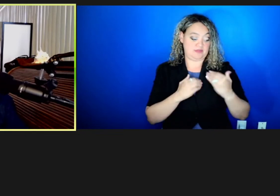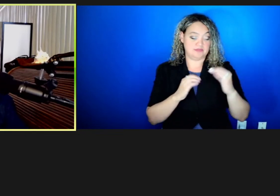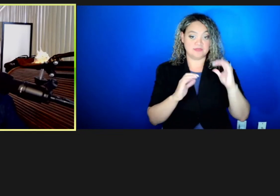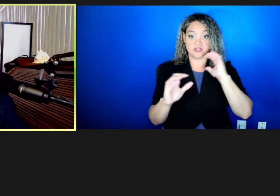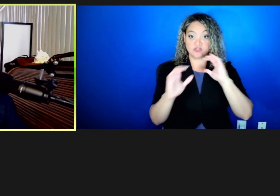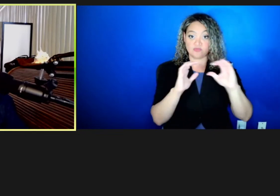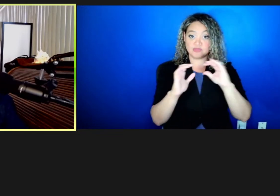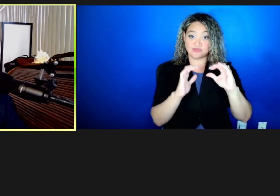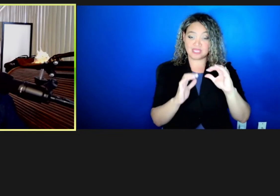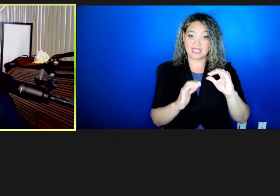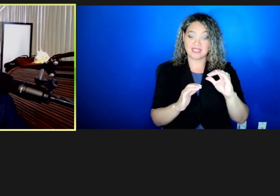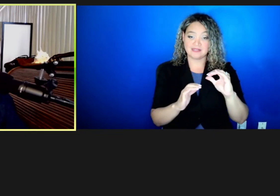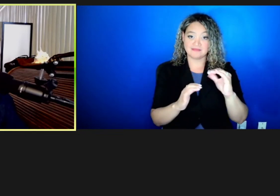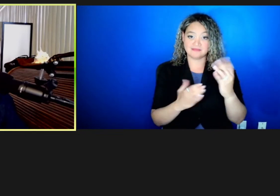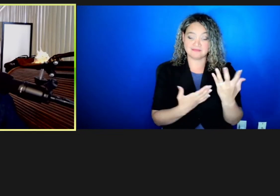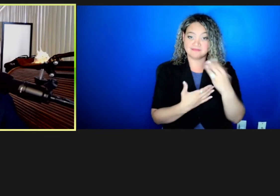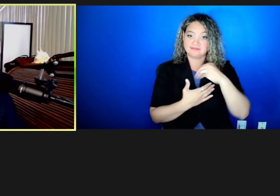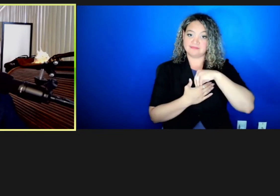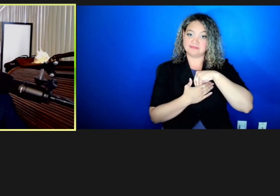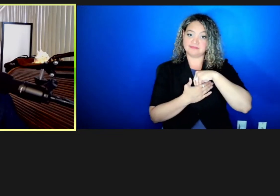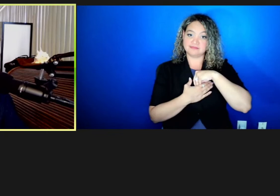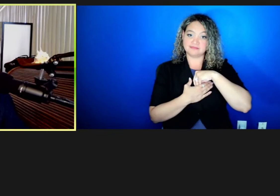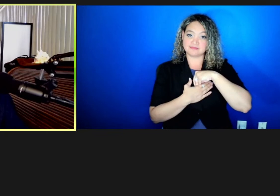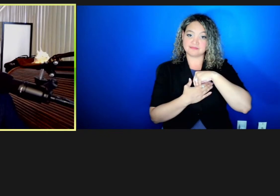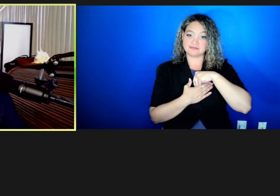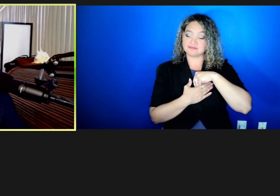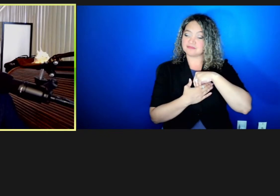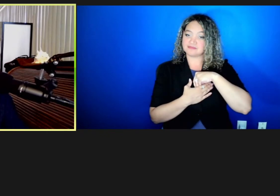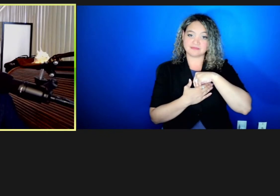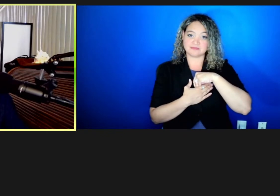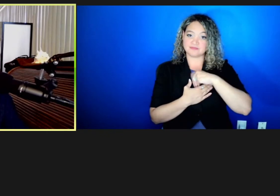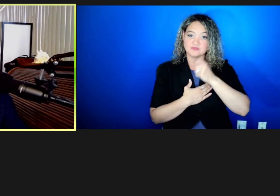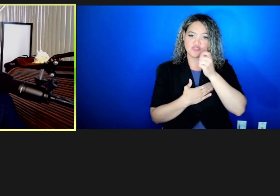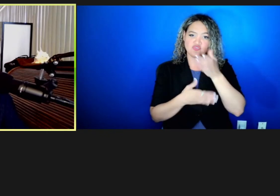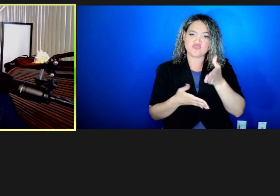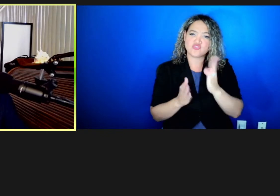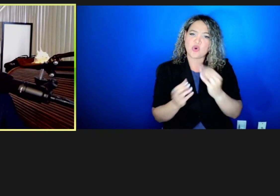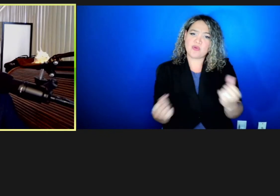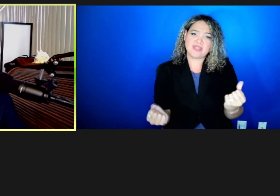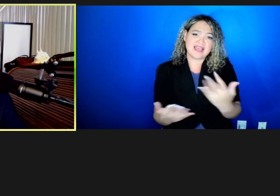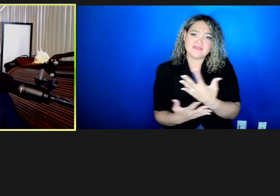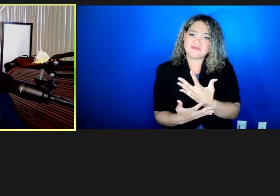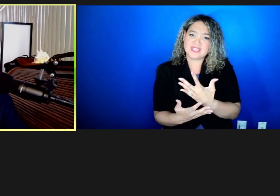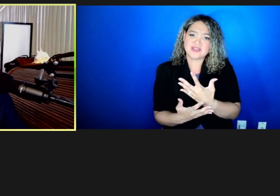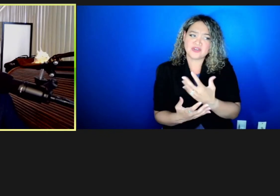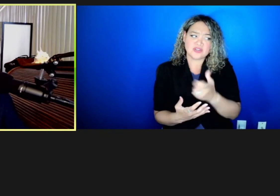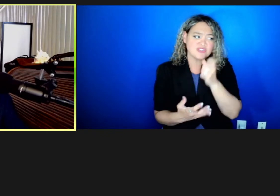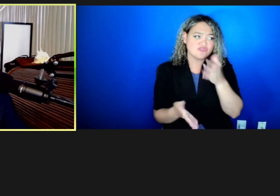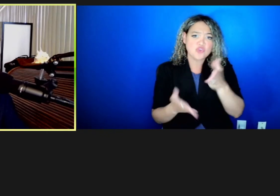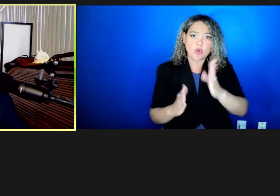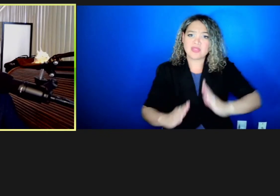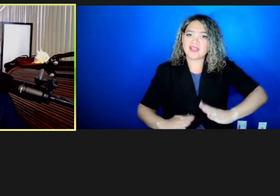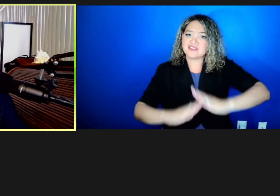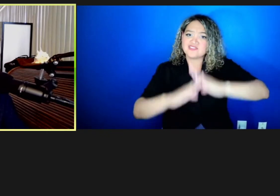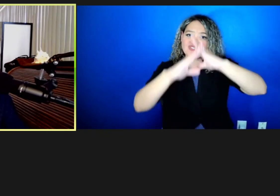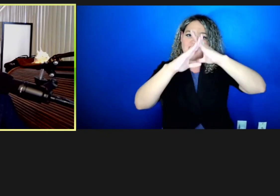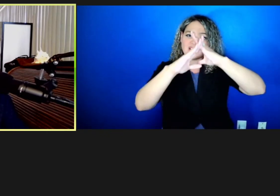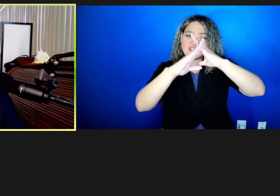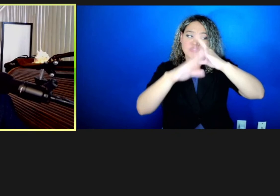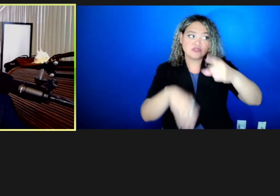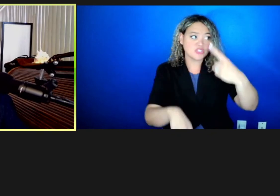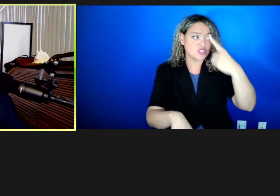to heart, and we don't let our own fear or the barriers created by the illusion of